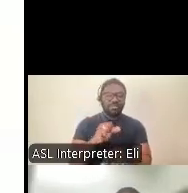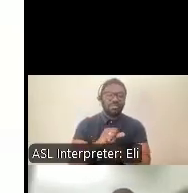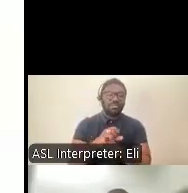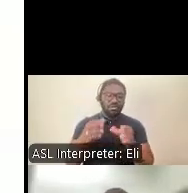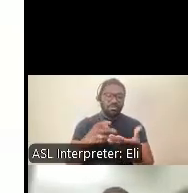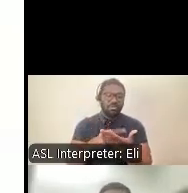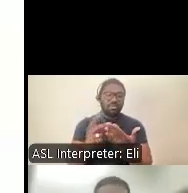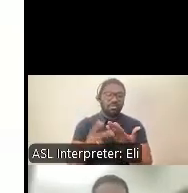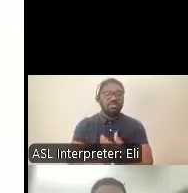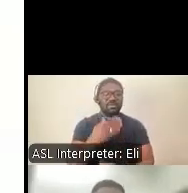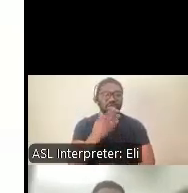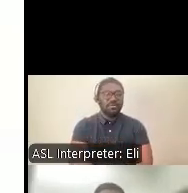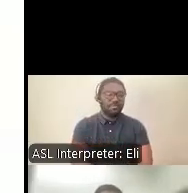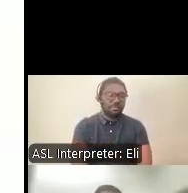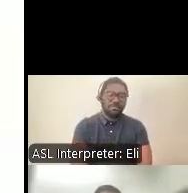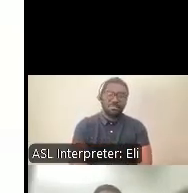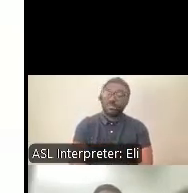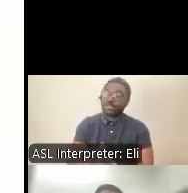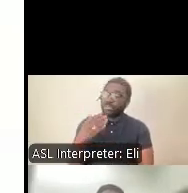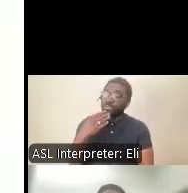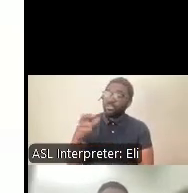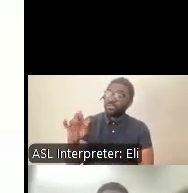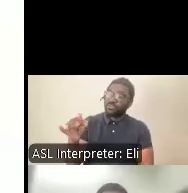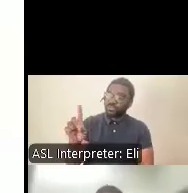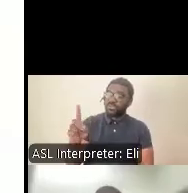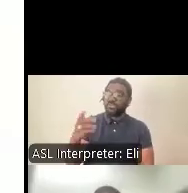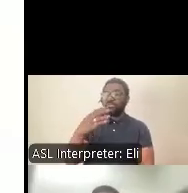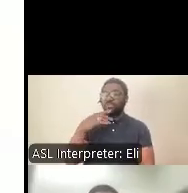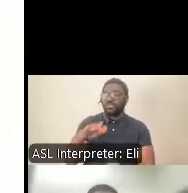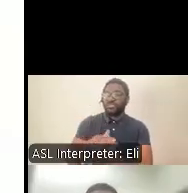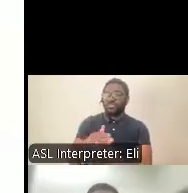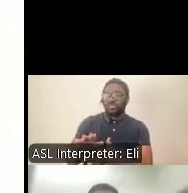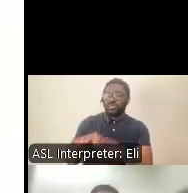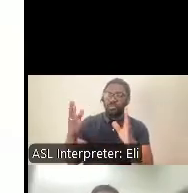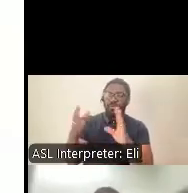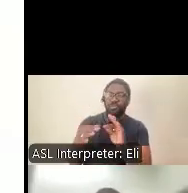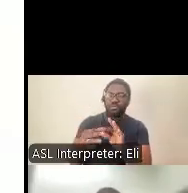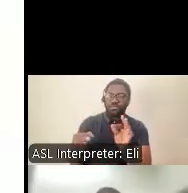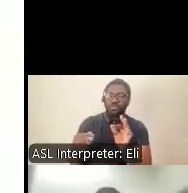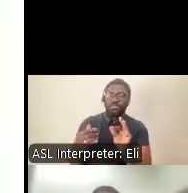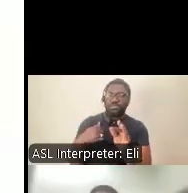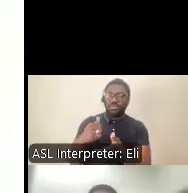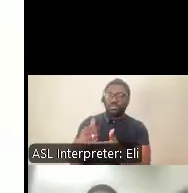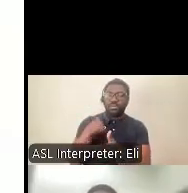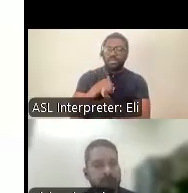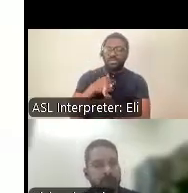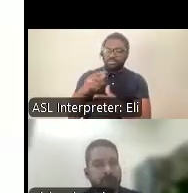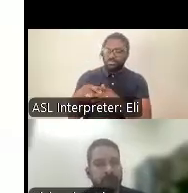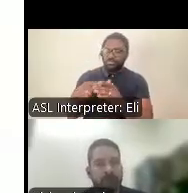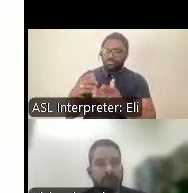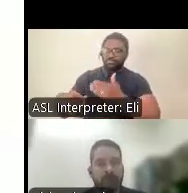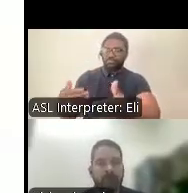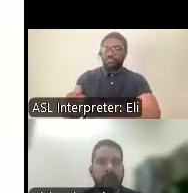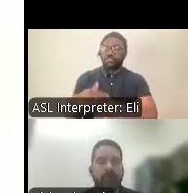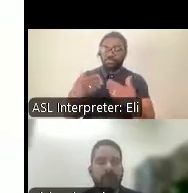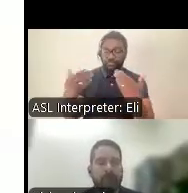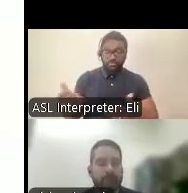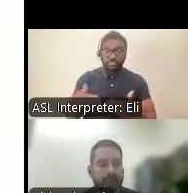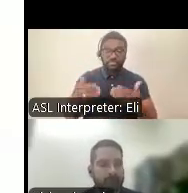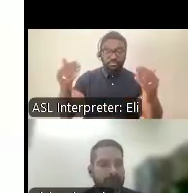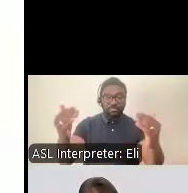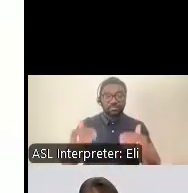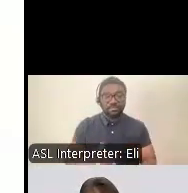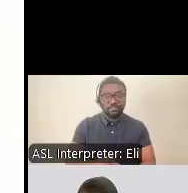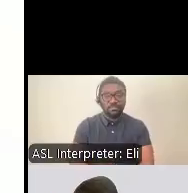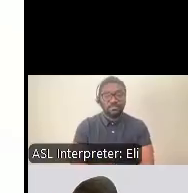Thank you, Richard. I appreciate your sharing the opening remarks and really helping us to get this started. So move to the next slide,